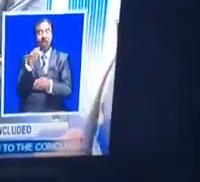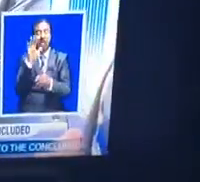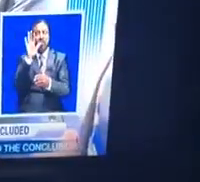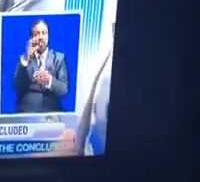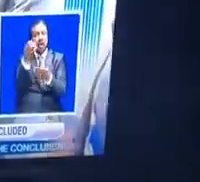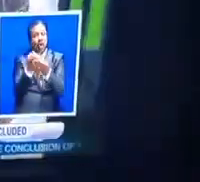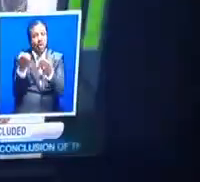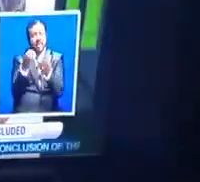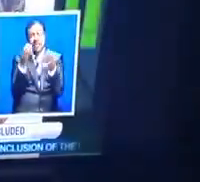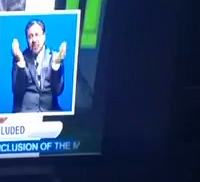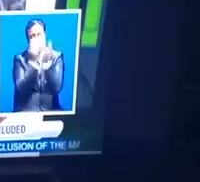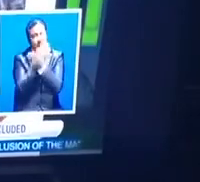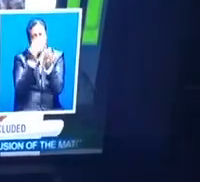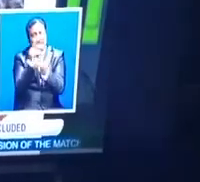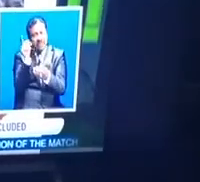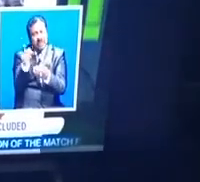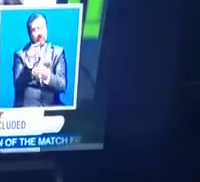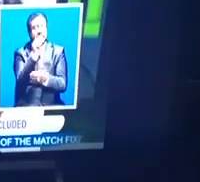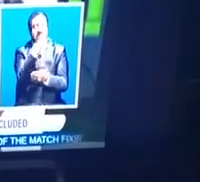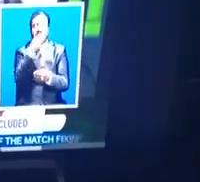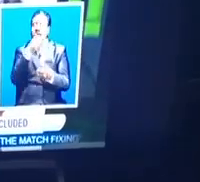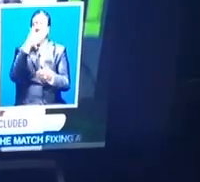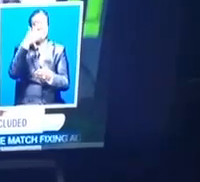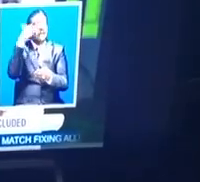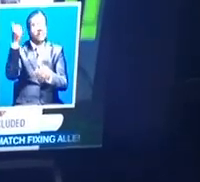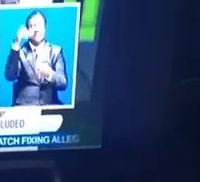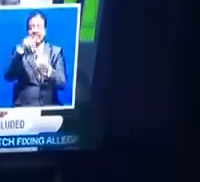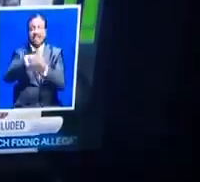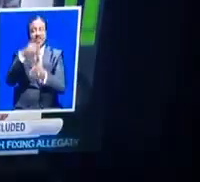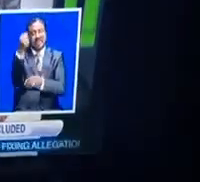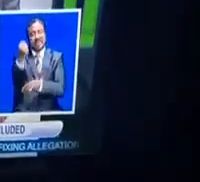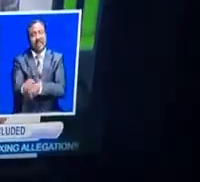equipment as the best in Southern Africa.